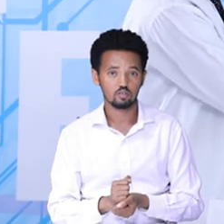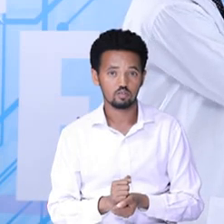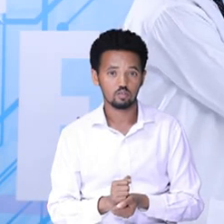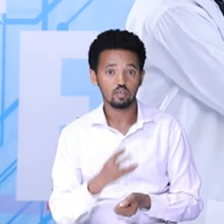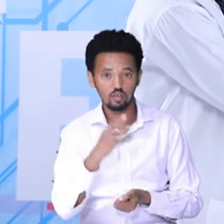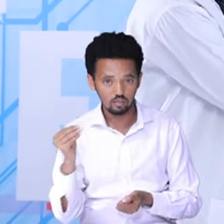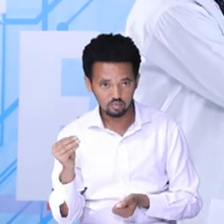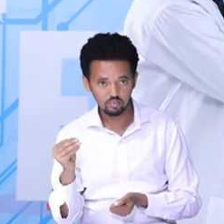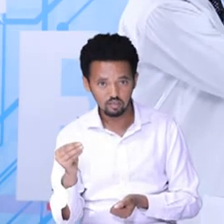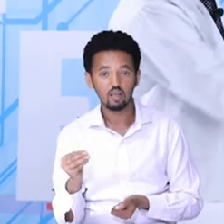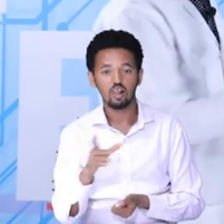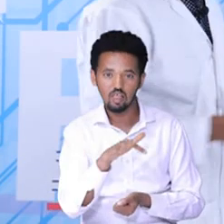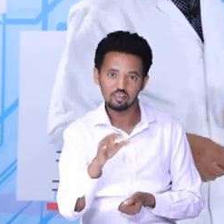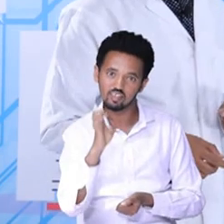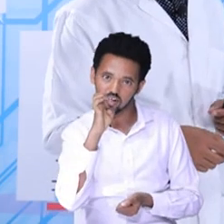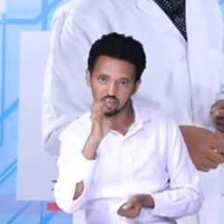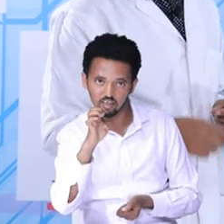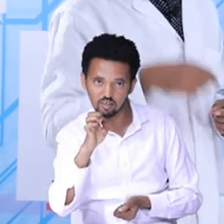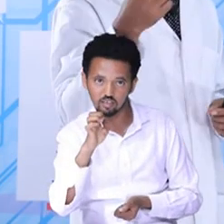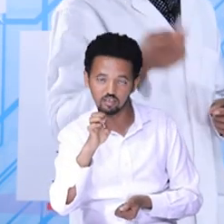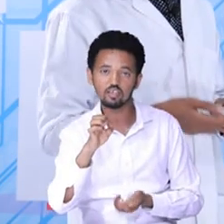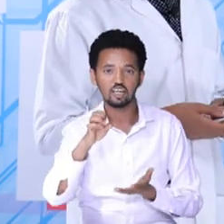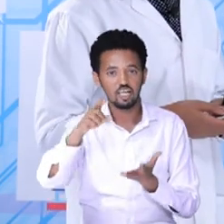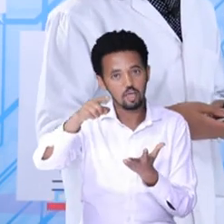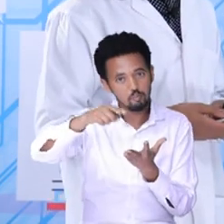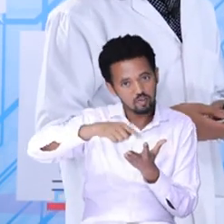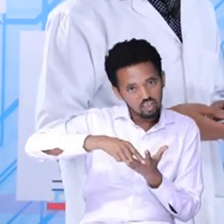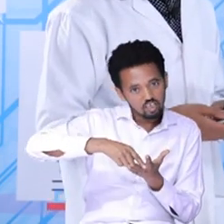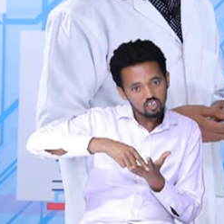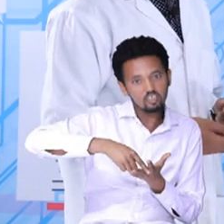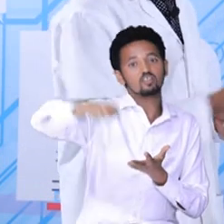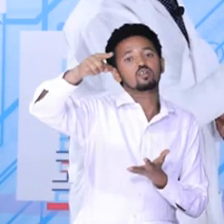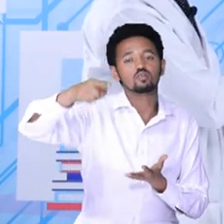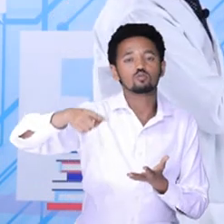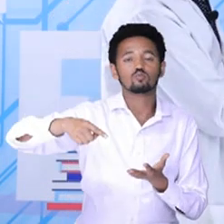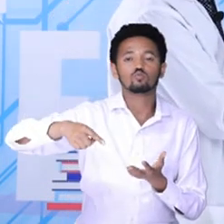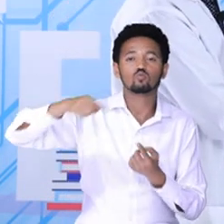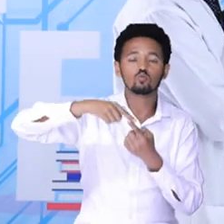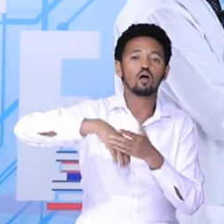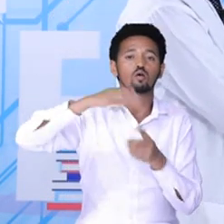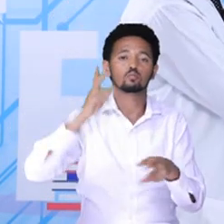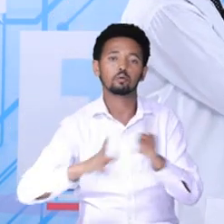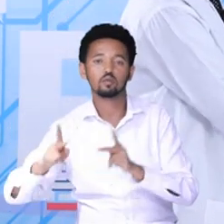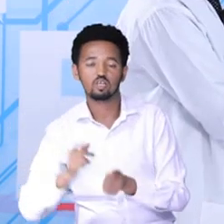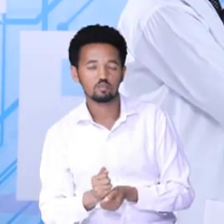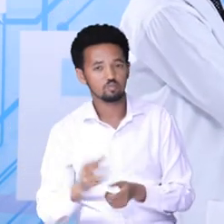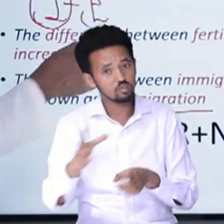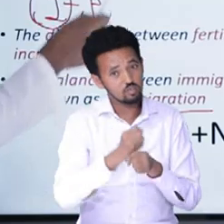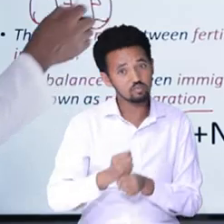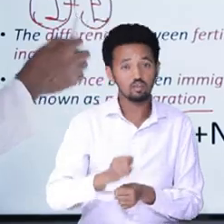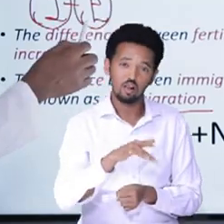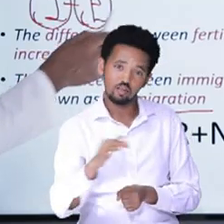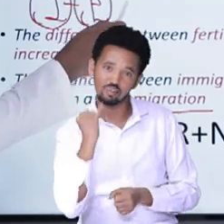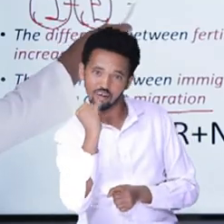and letter E, immigration, the outgoing population. If you subtract letter I